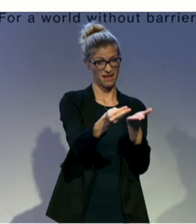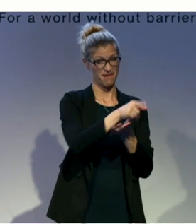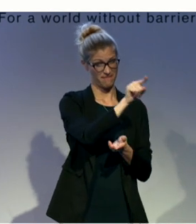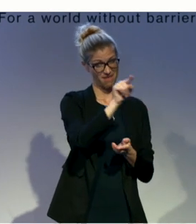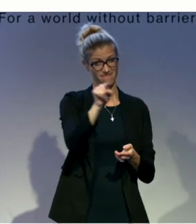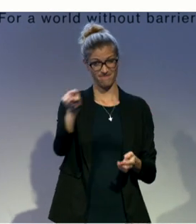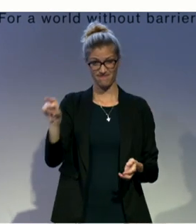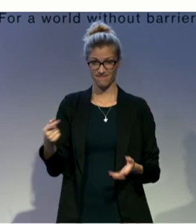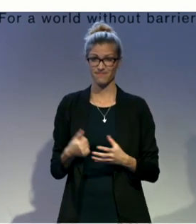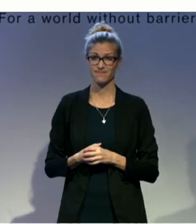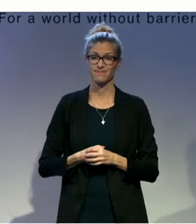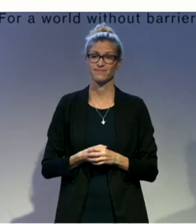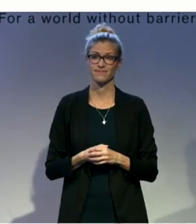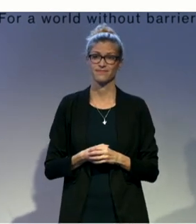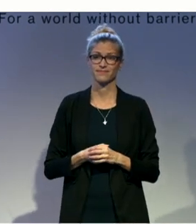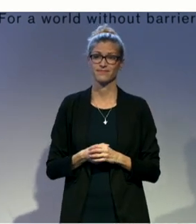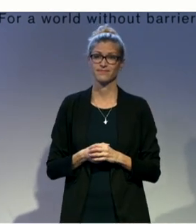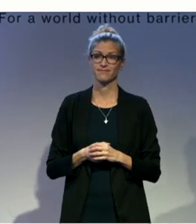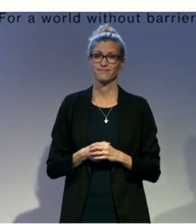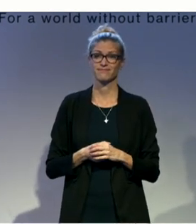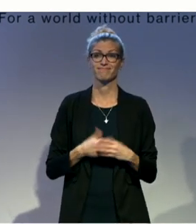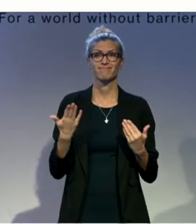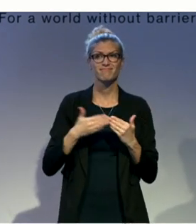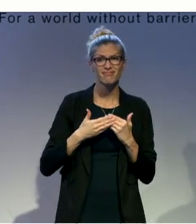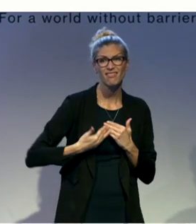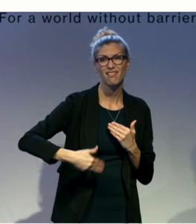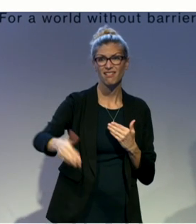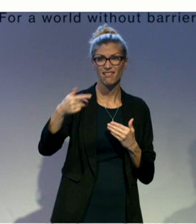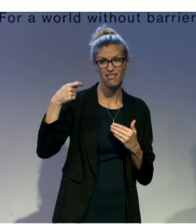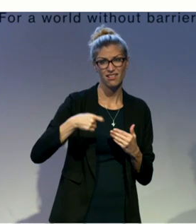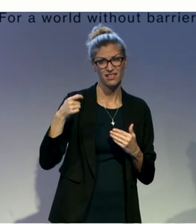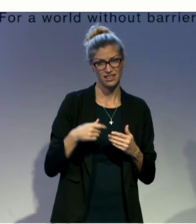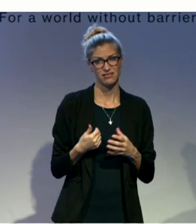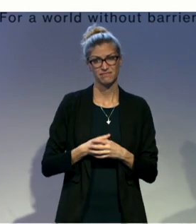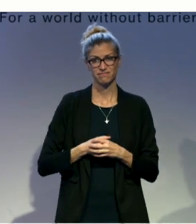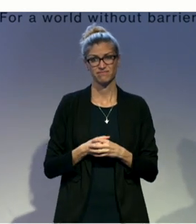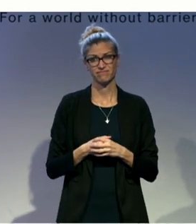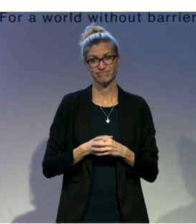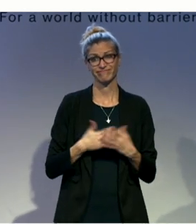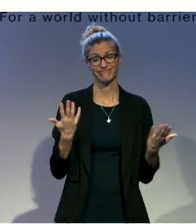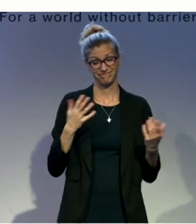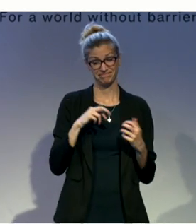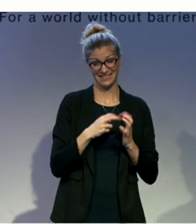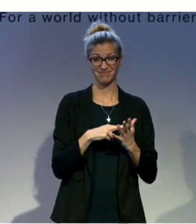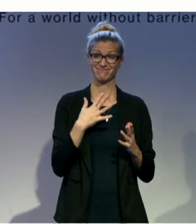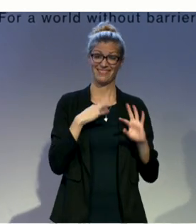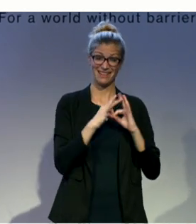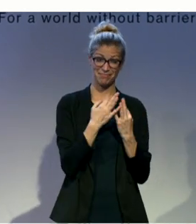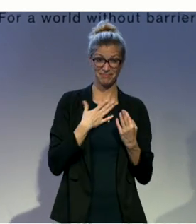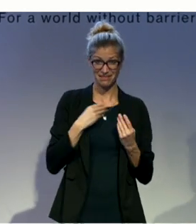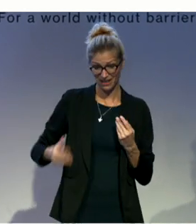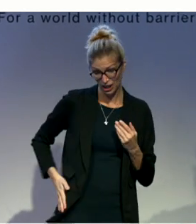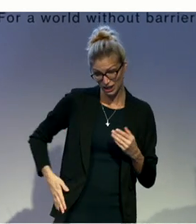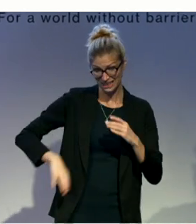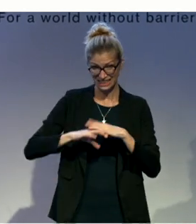The sustainability is based on the family's own resources, and guarantee is the rehabilitation